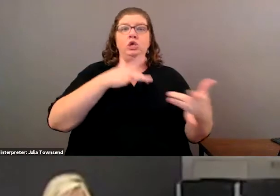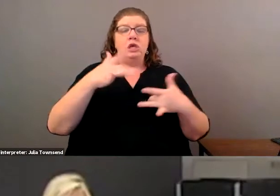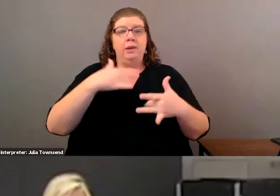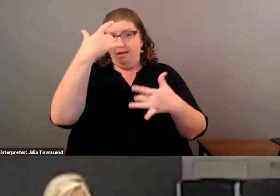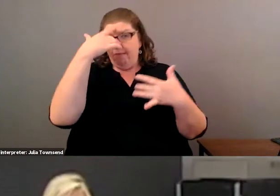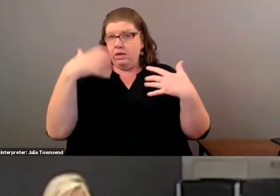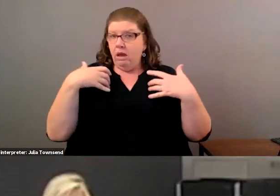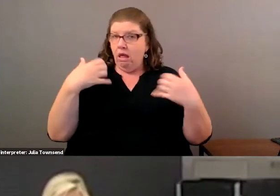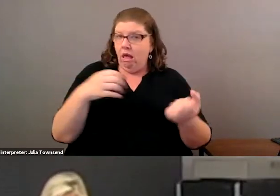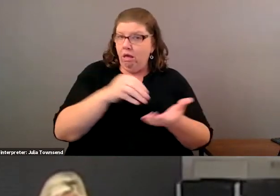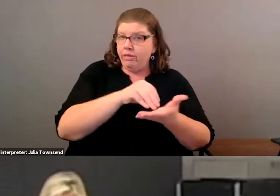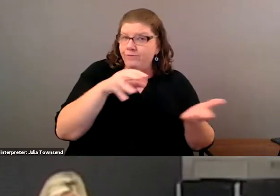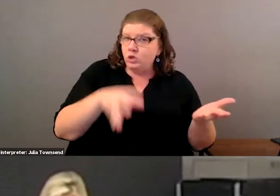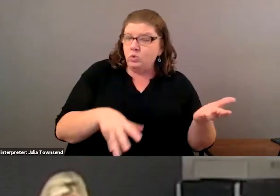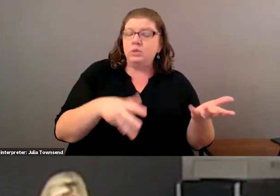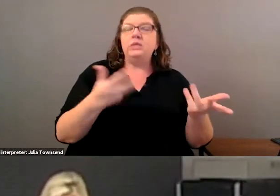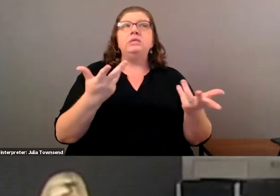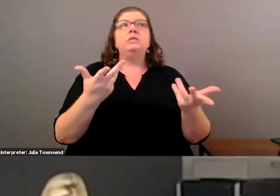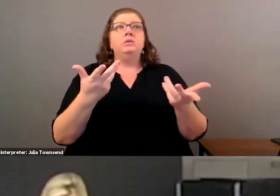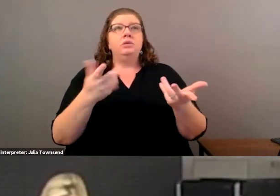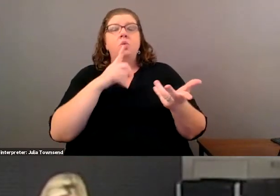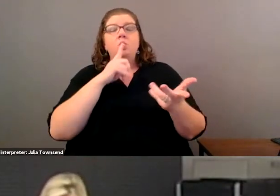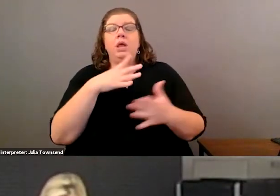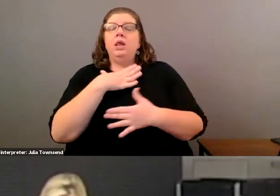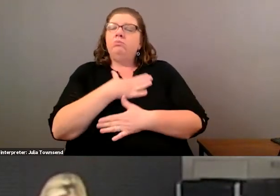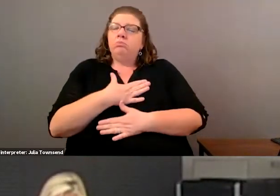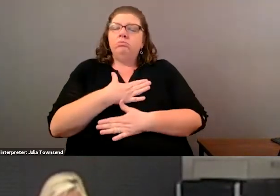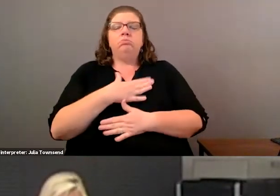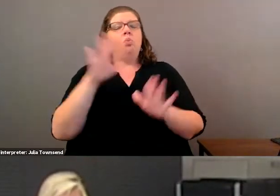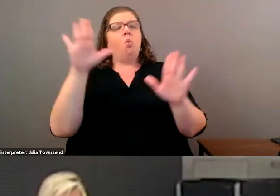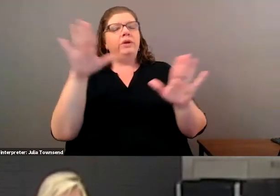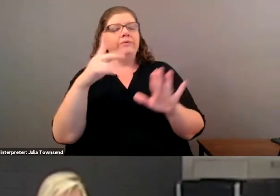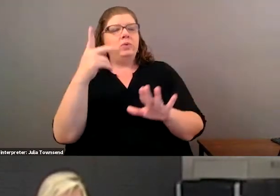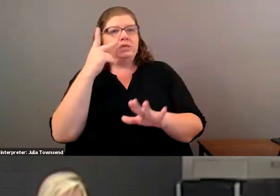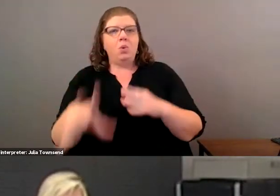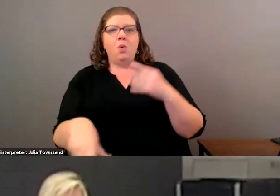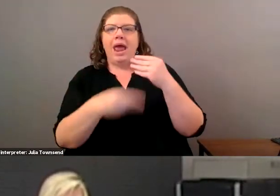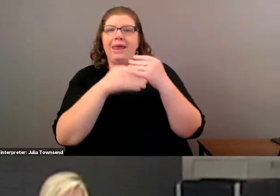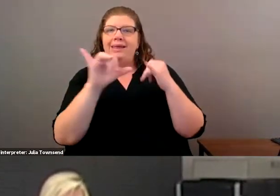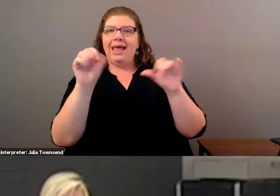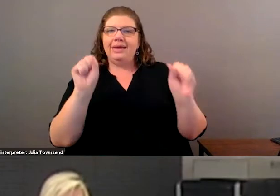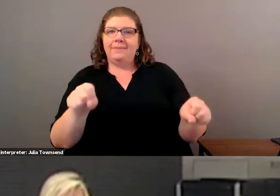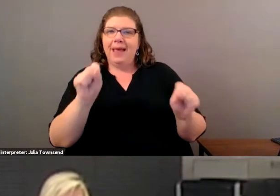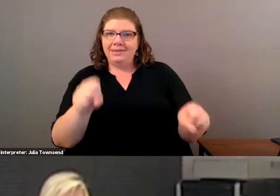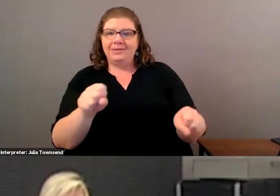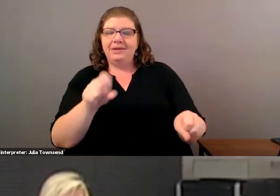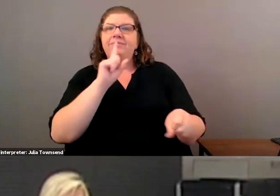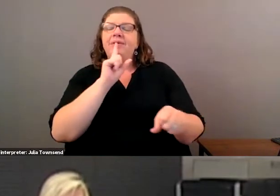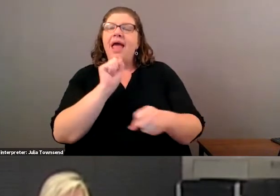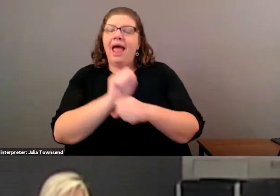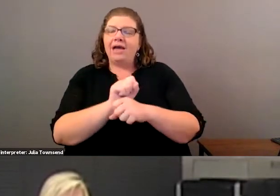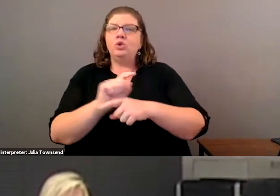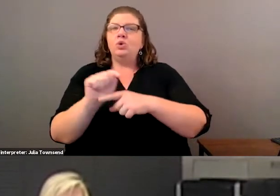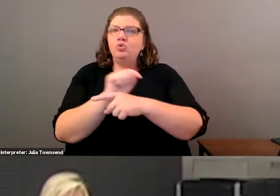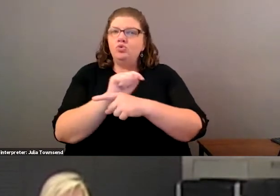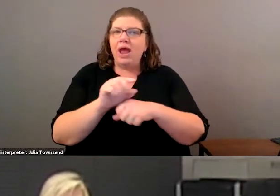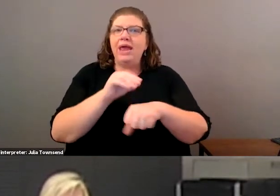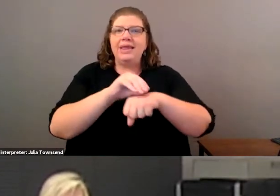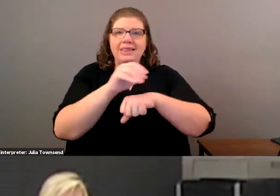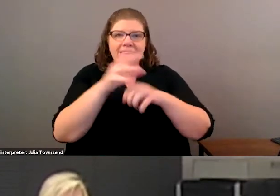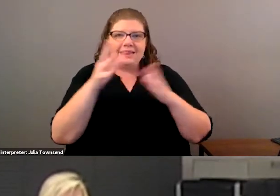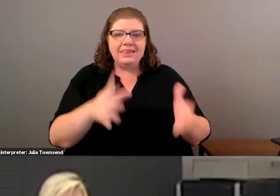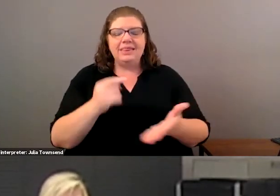of students. And so it's delightful to see that we're adding that kind of capacity of actual trained therapists on campus.